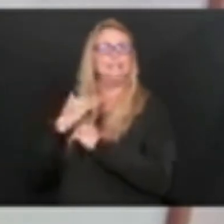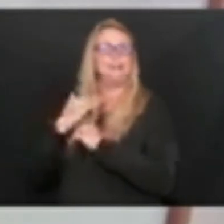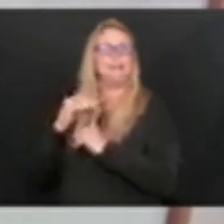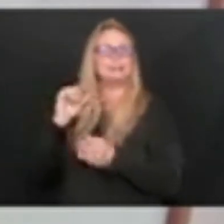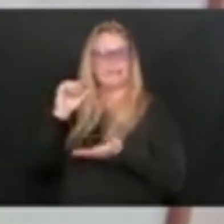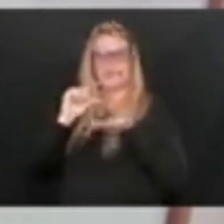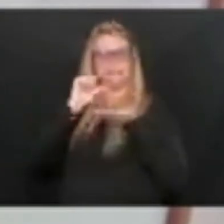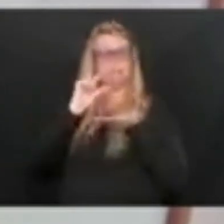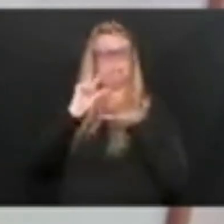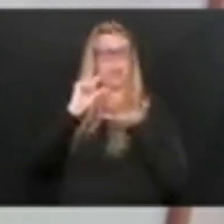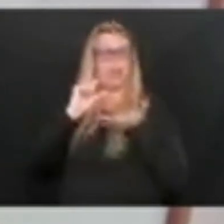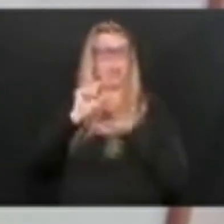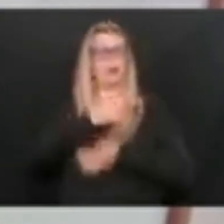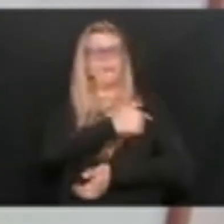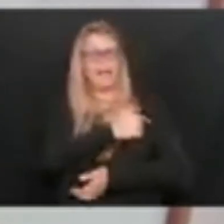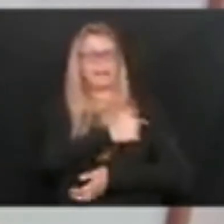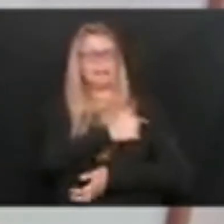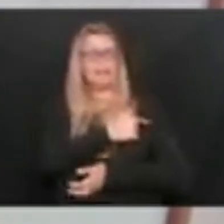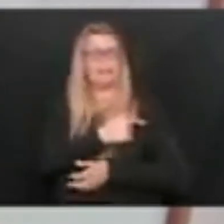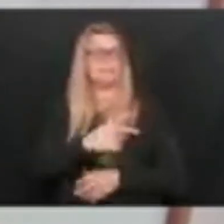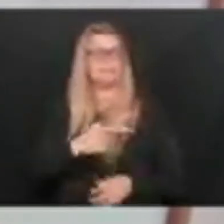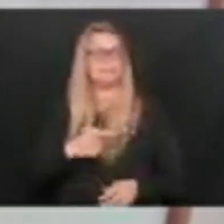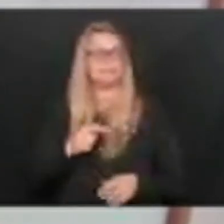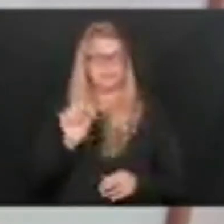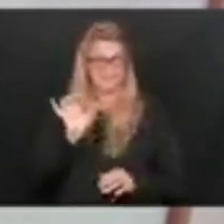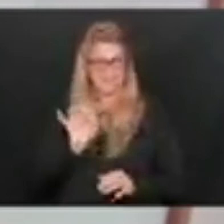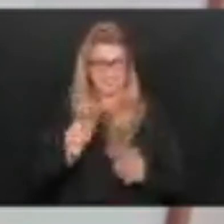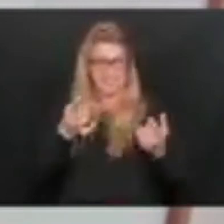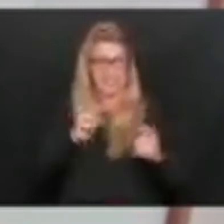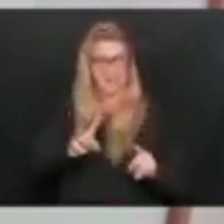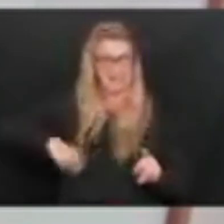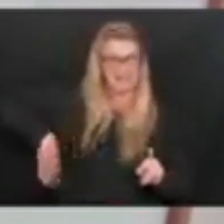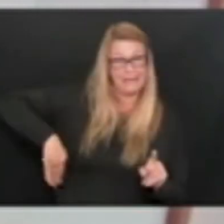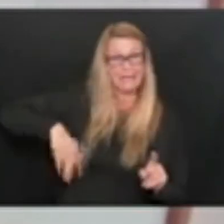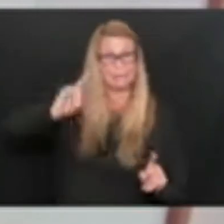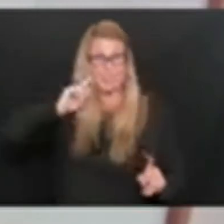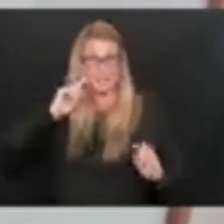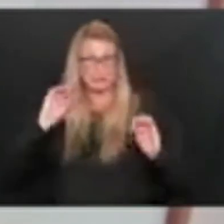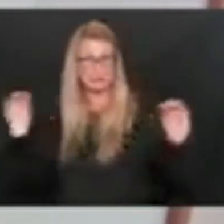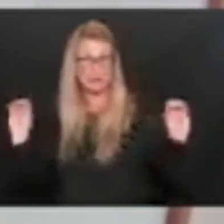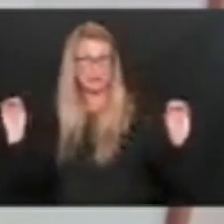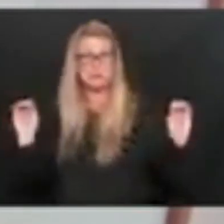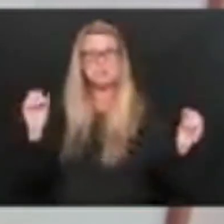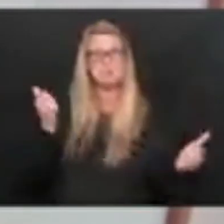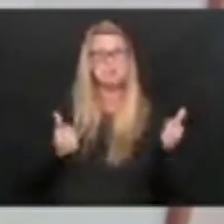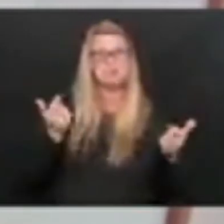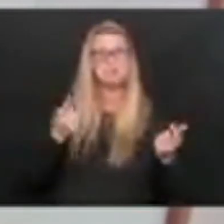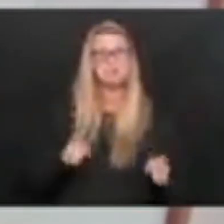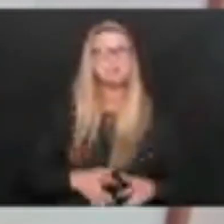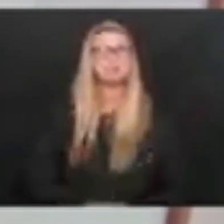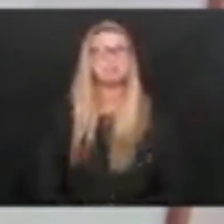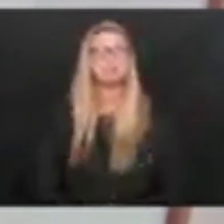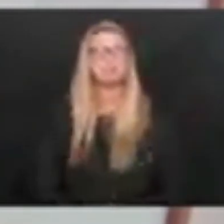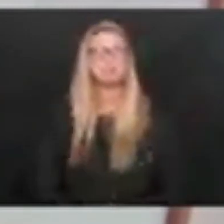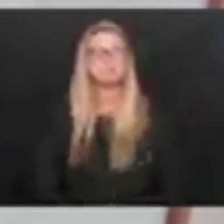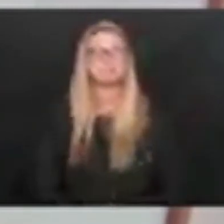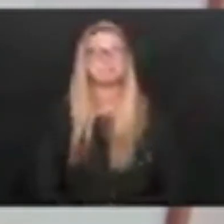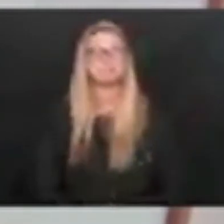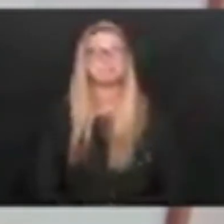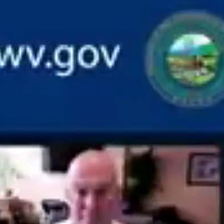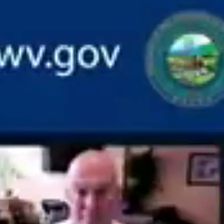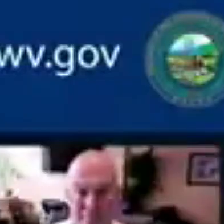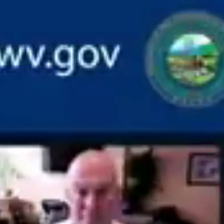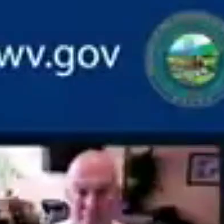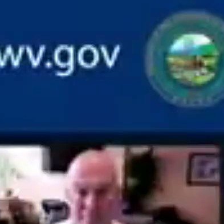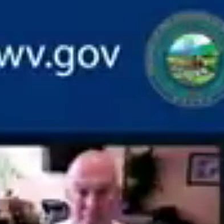fewer doses of vaccine in them. What is the status of that? Did we hear anything back? Is that something that's still happening? Thank you. Well,